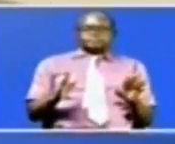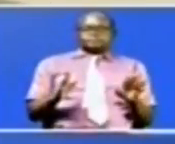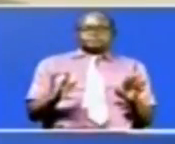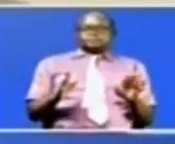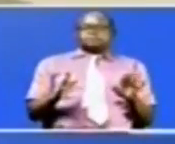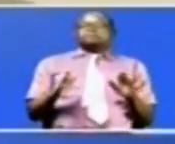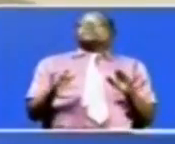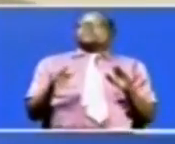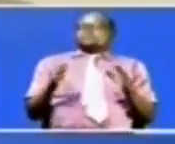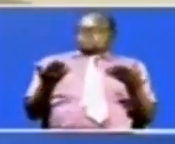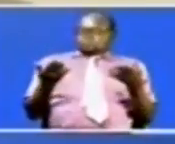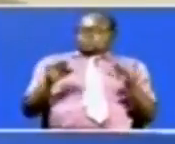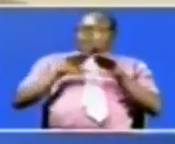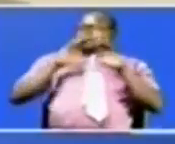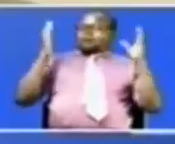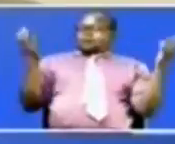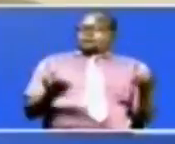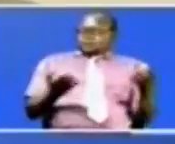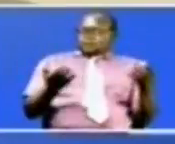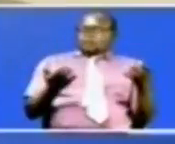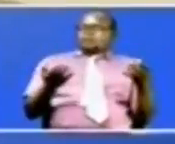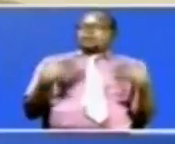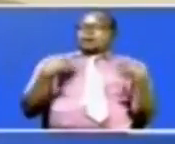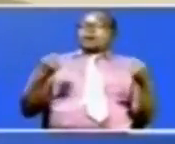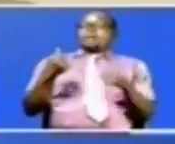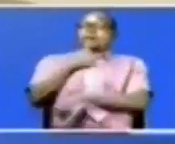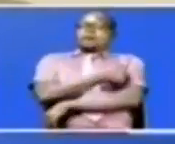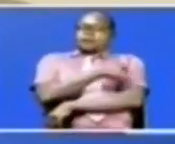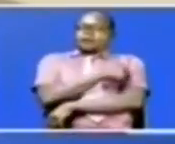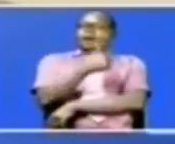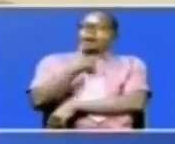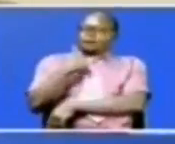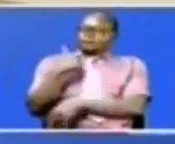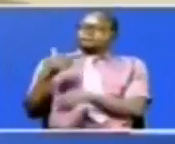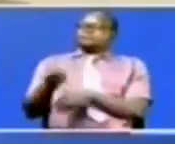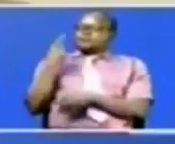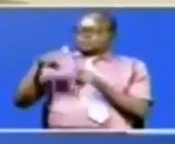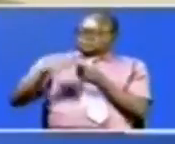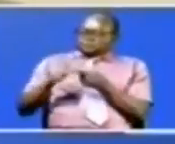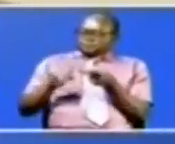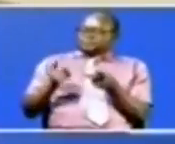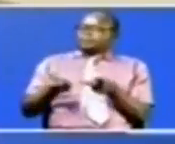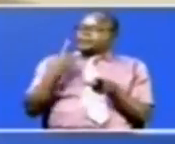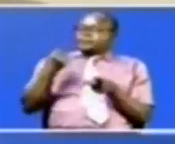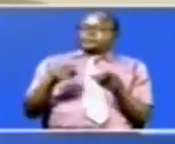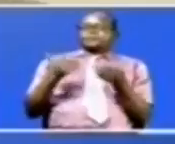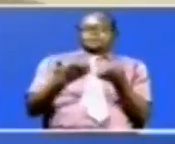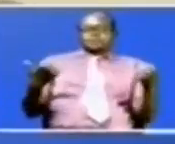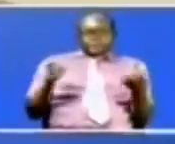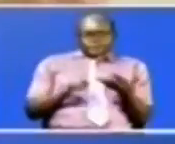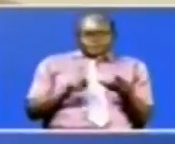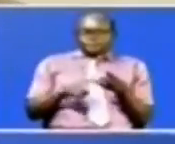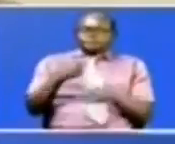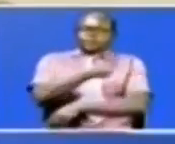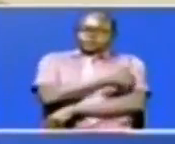of universal healthcare. I think healthcare, we have medical engineers, we have medical equipment, we have hospitals, we